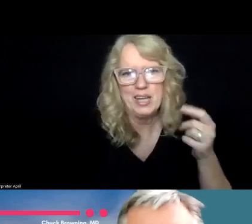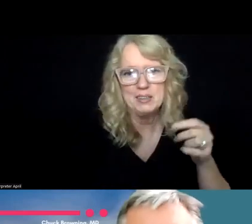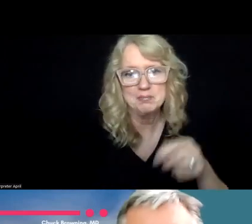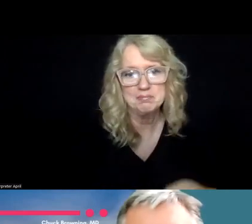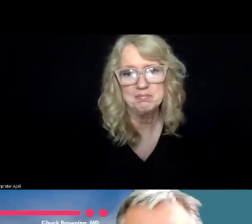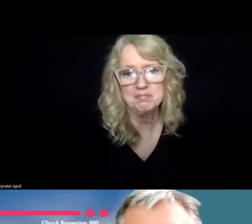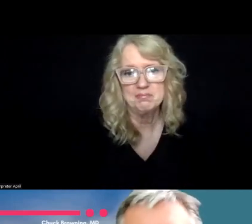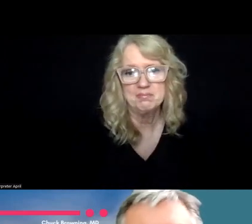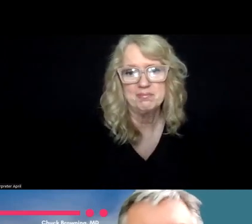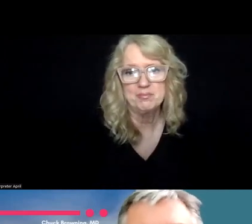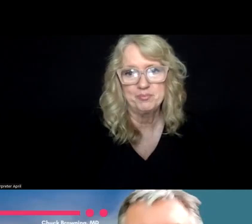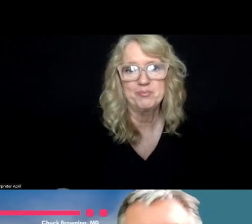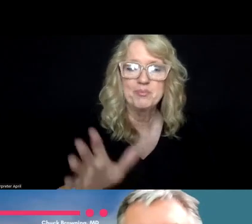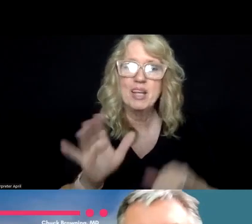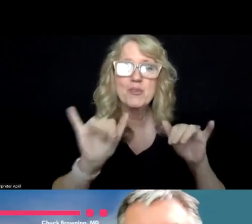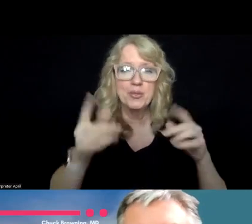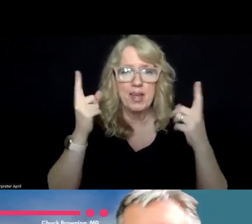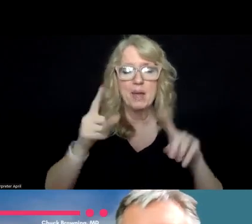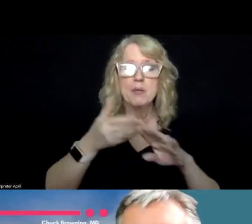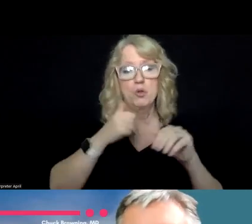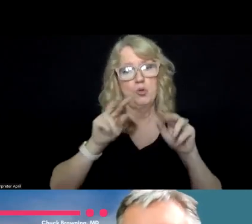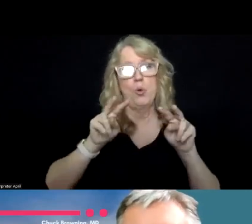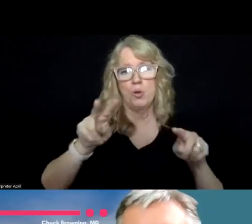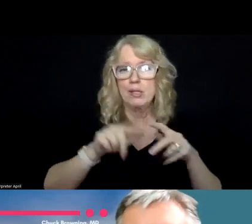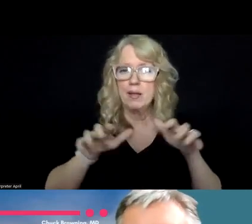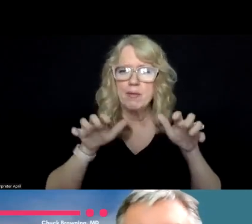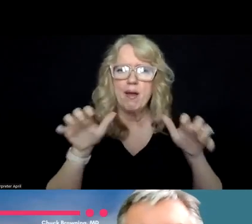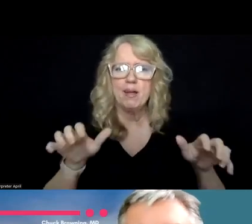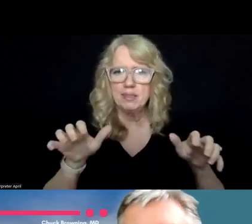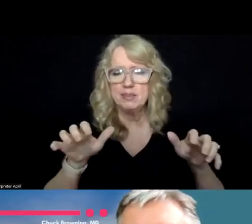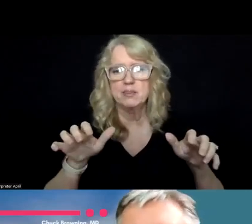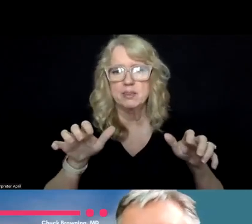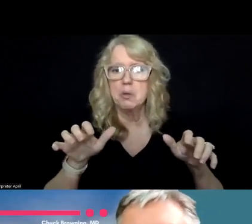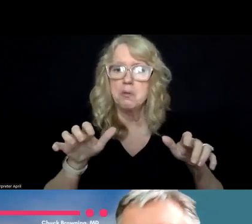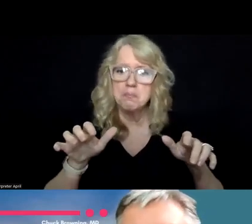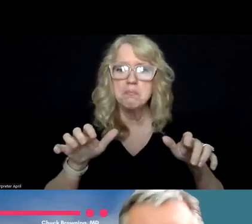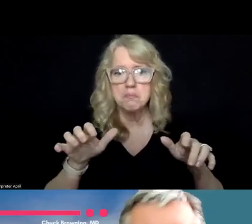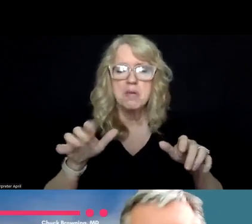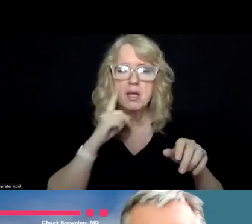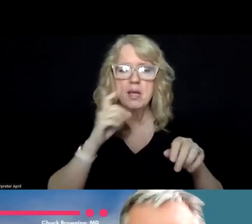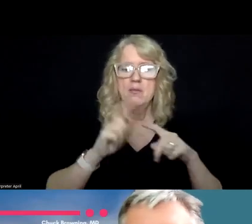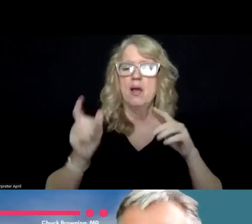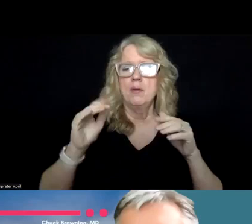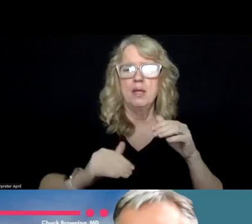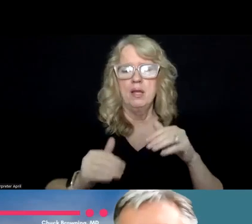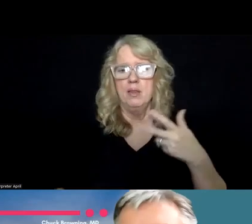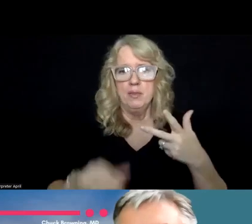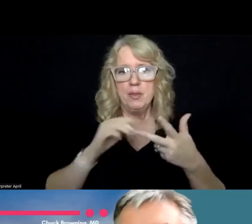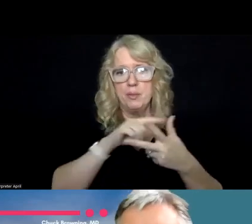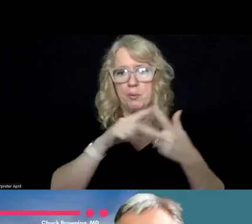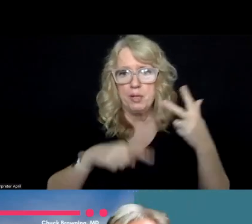that was the case. So looking at the audience, we've got an even spread for the bottom three pretty much,